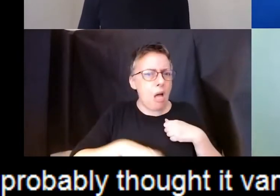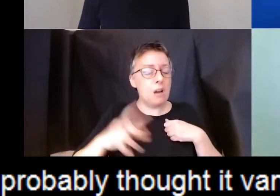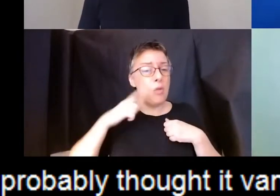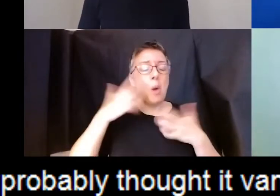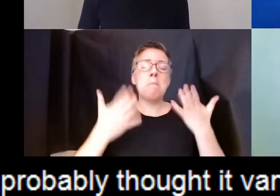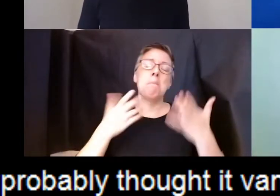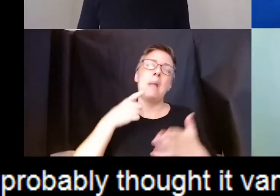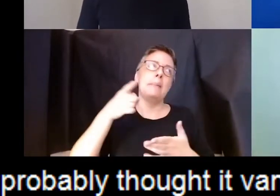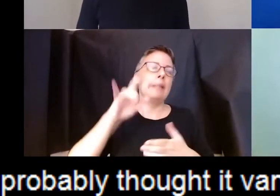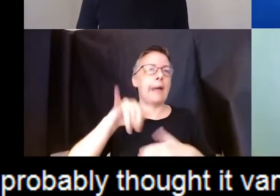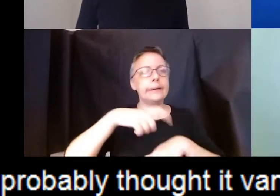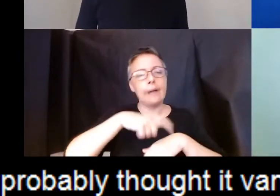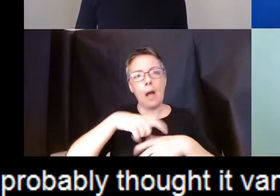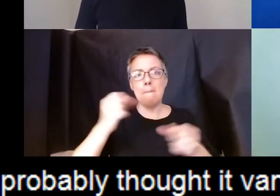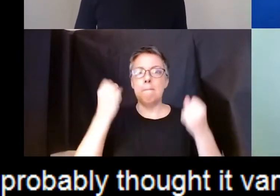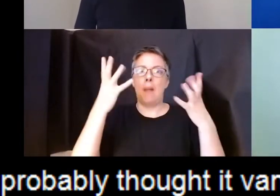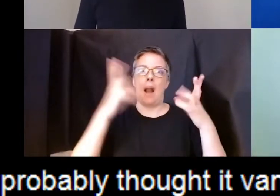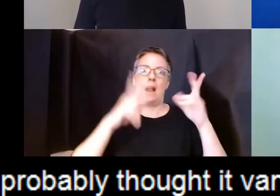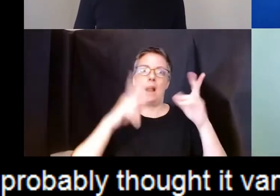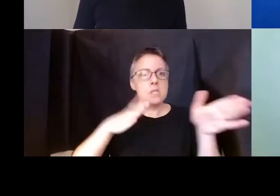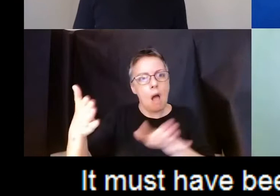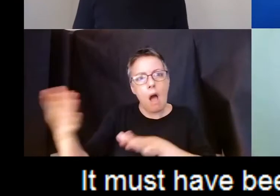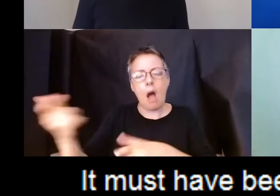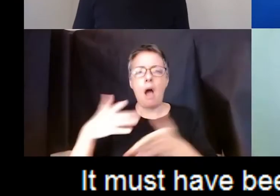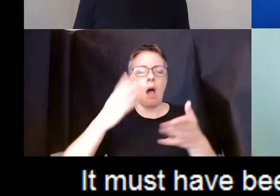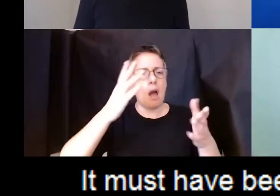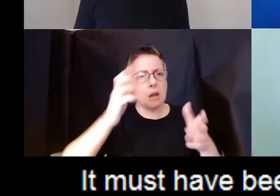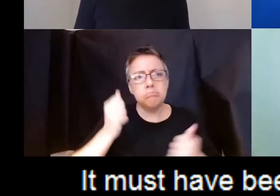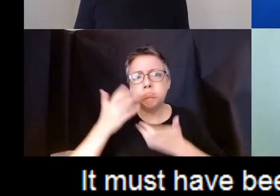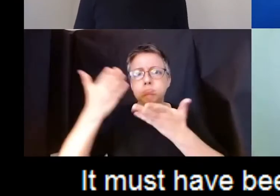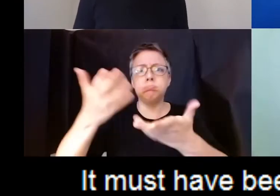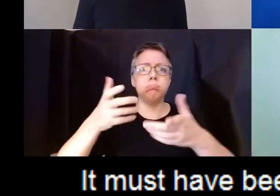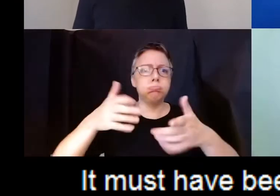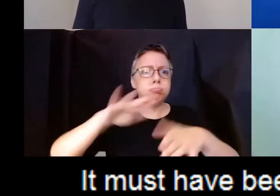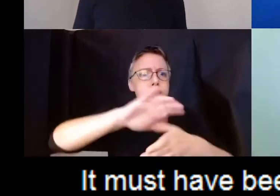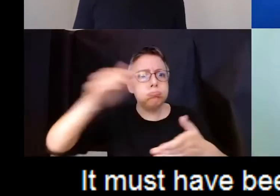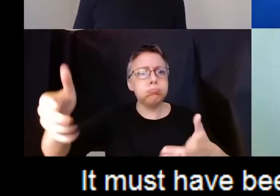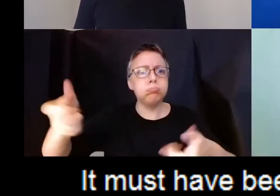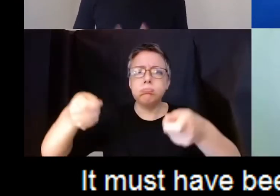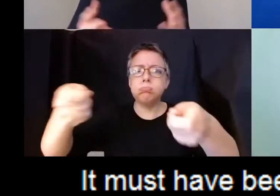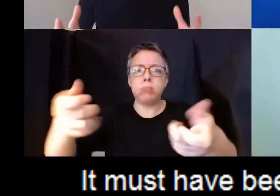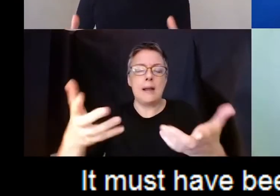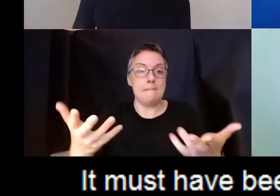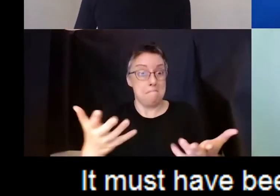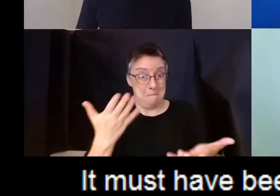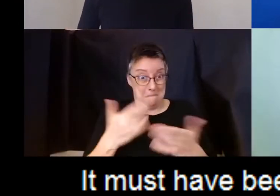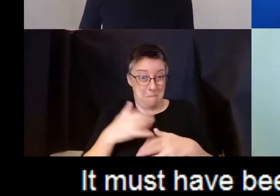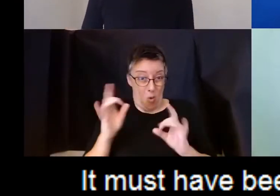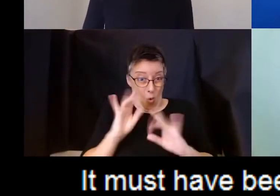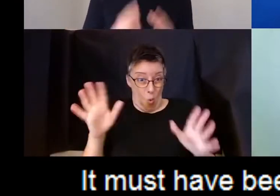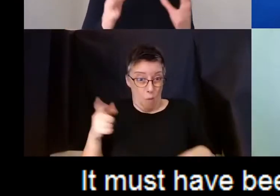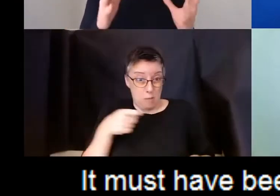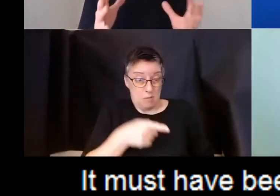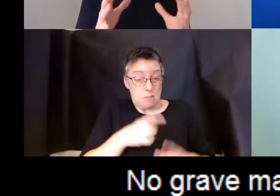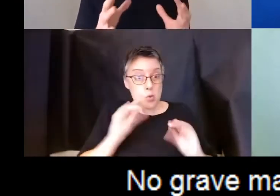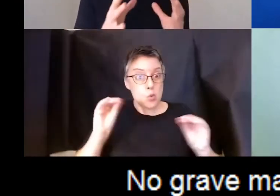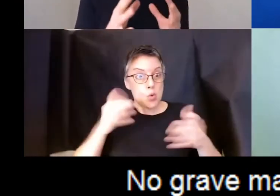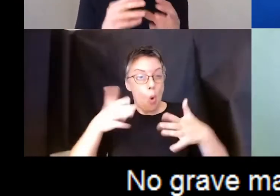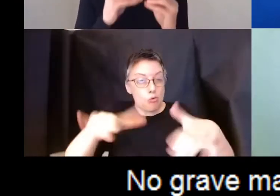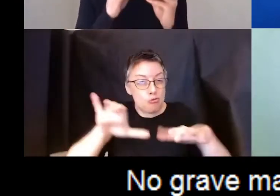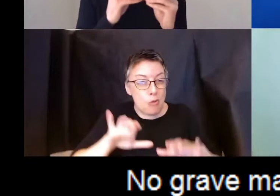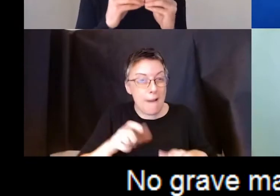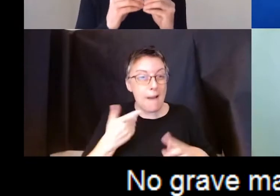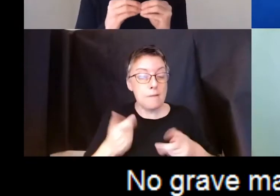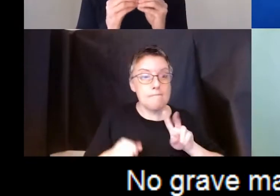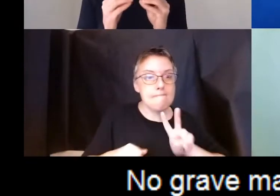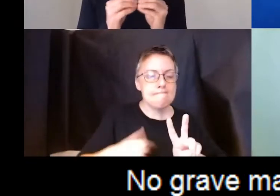on a plague cart or was cut up and sold as exotic meat. It must have been horrible. They had no burial mound to attend to, no grave marker